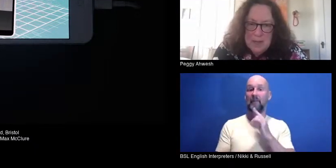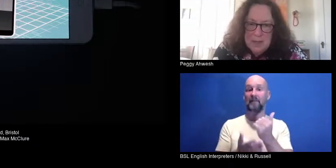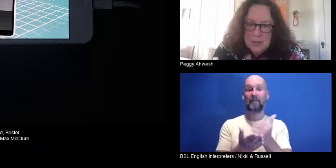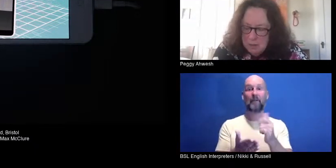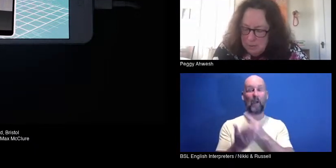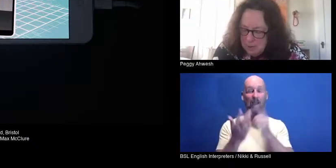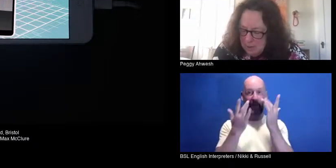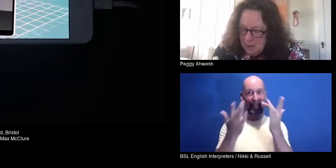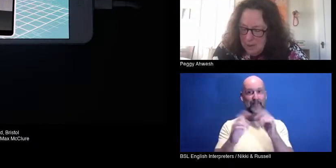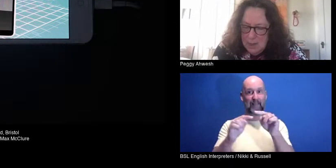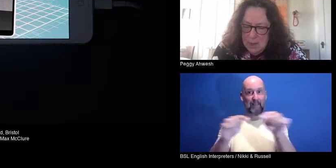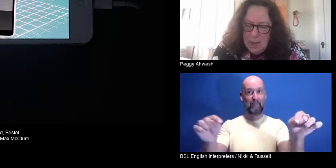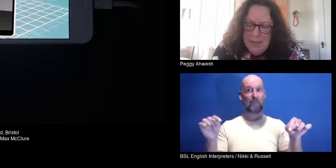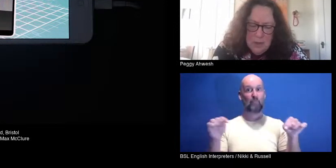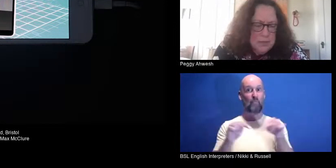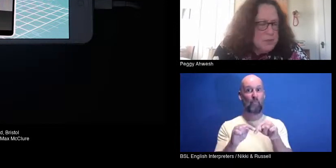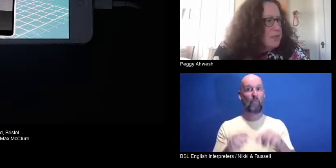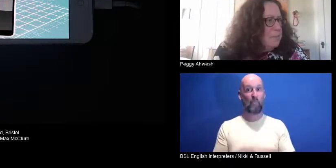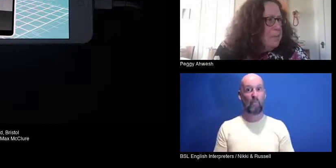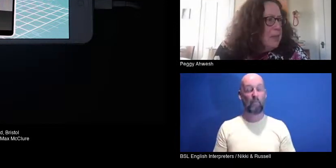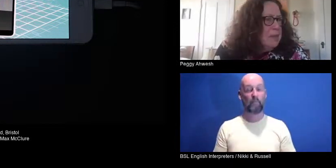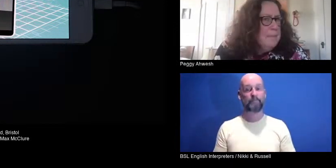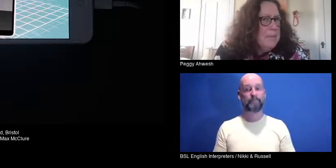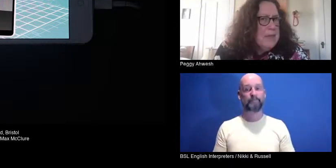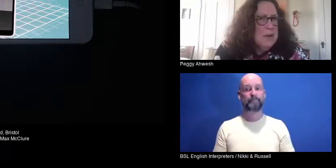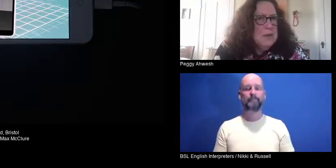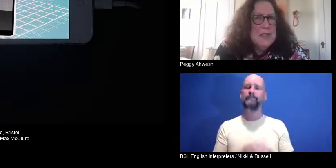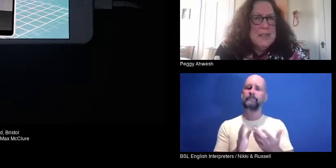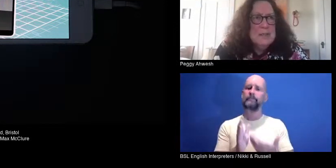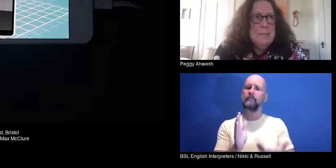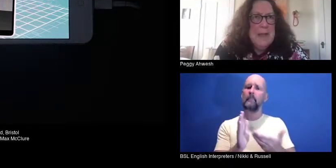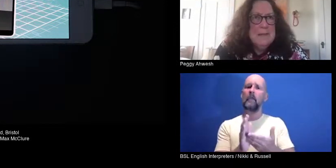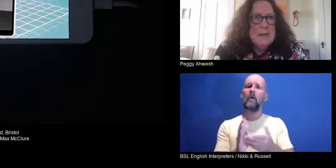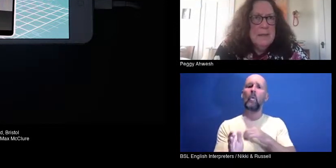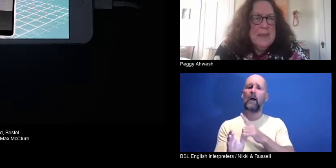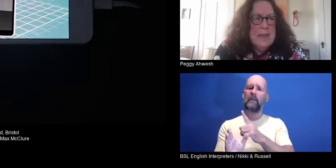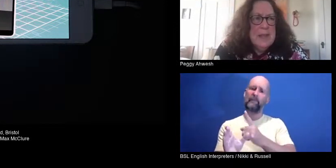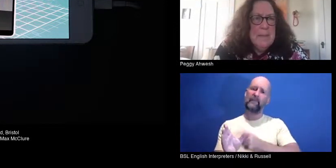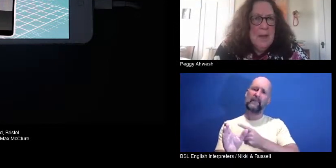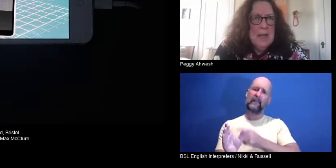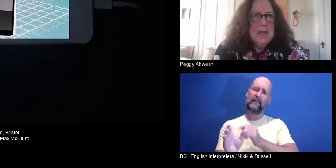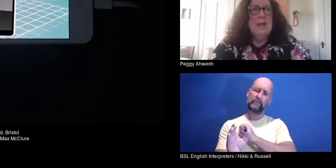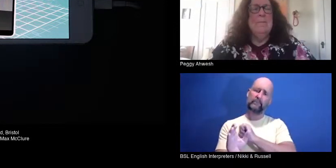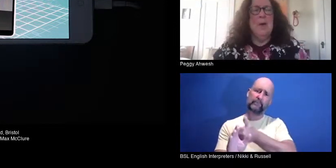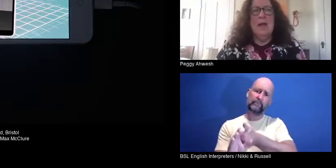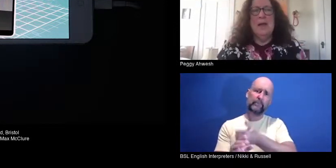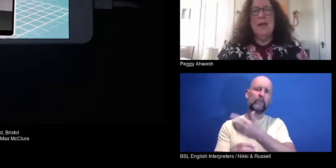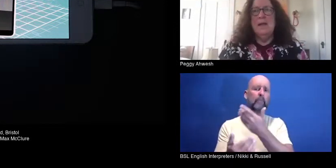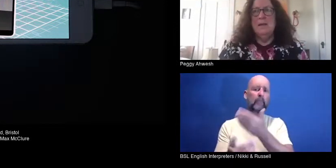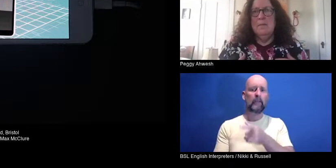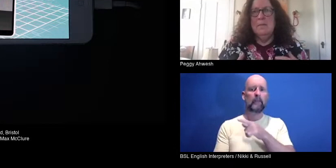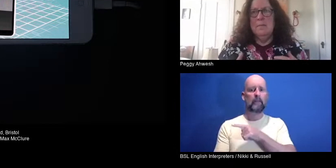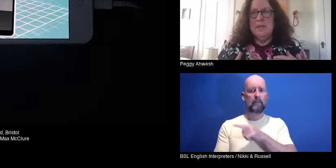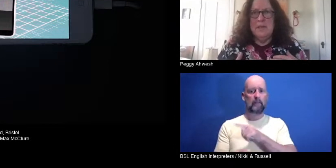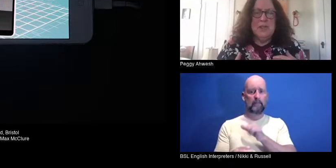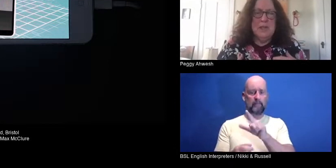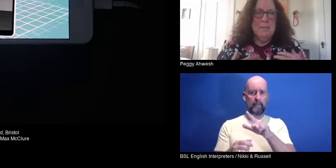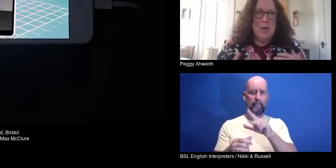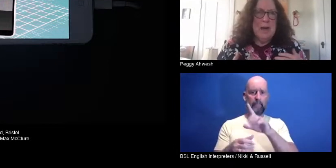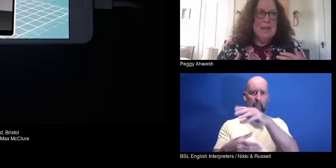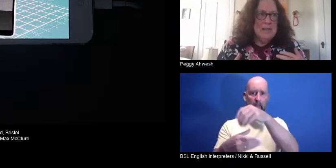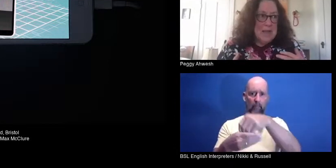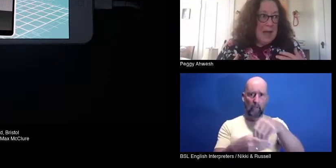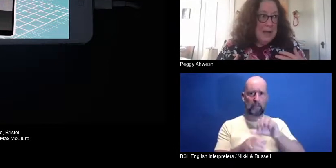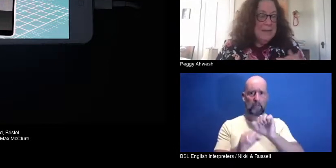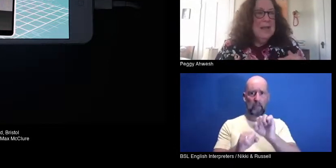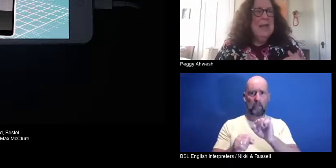out in the show. I think also just the years that I spent thinking about like body position,